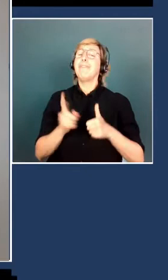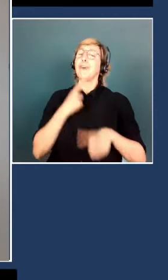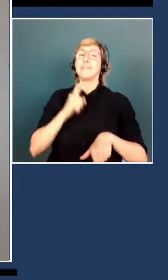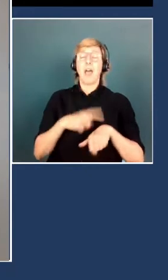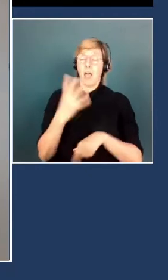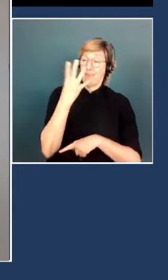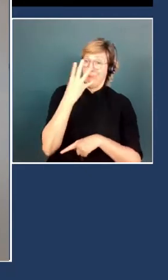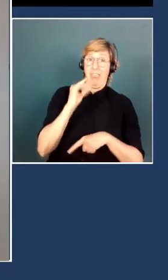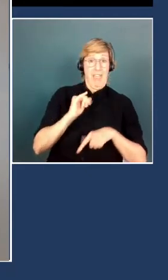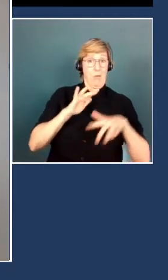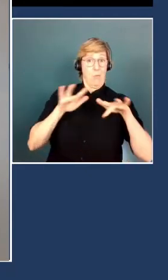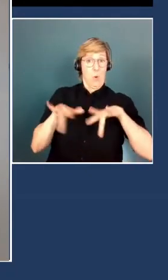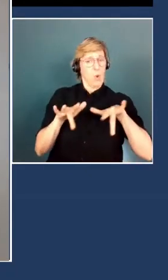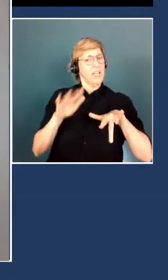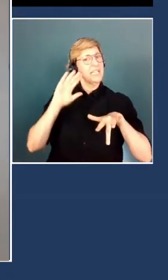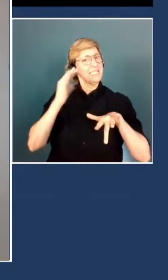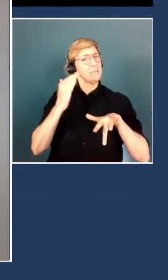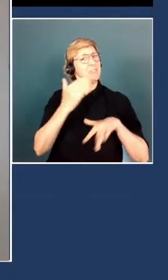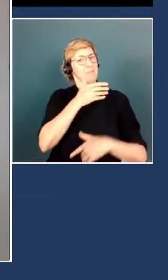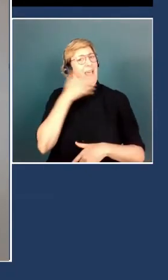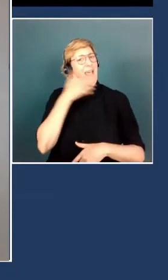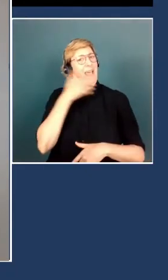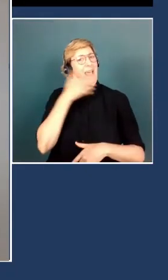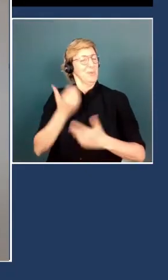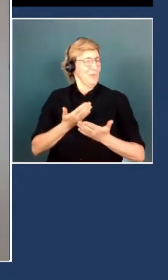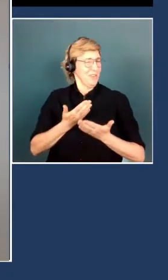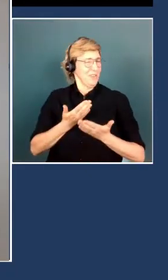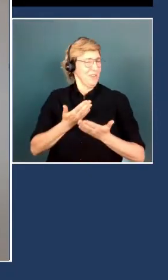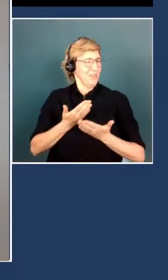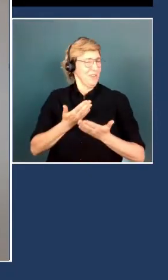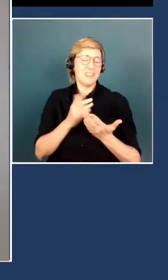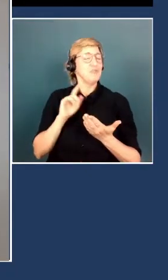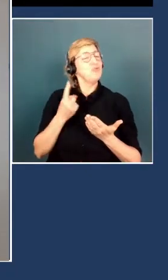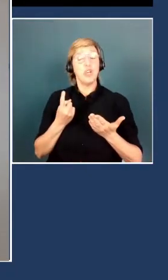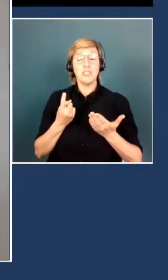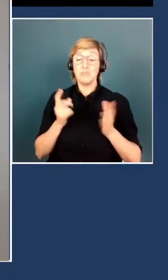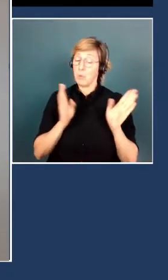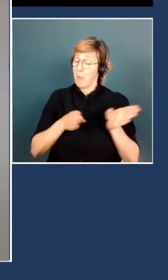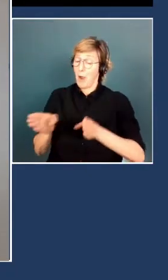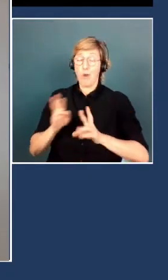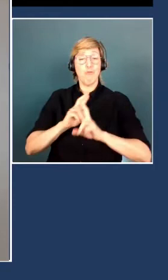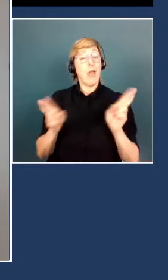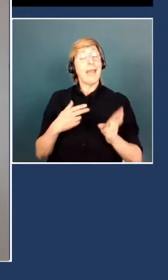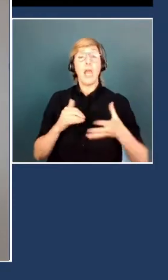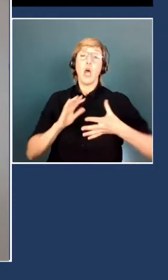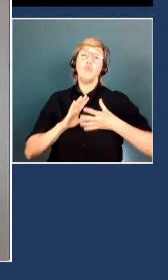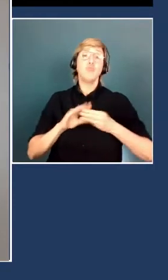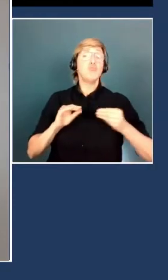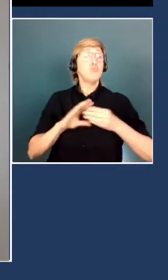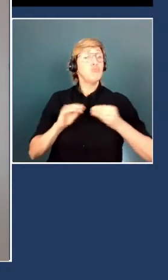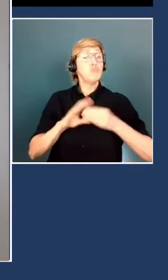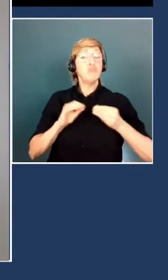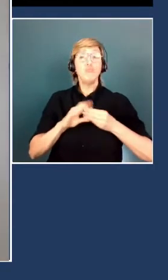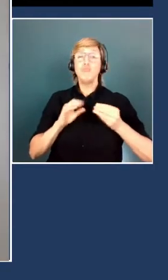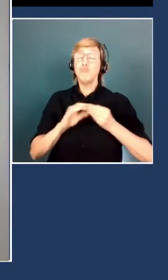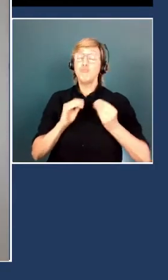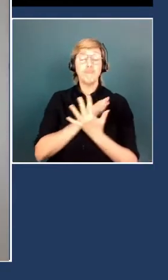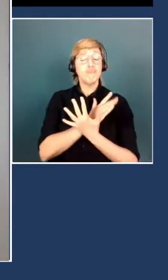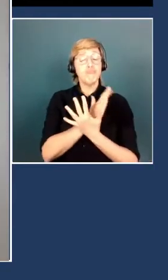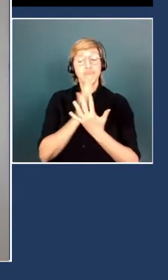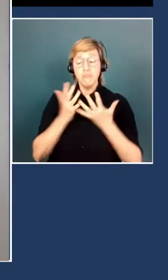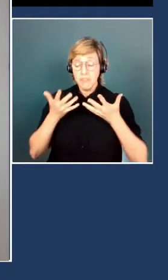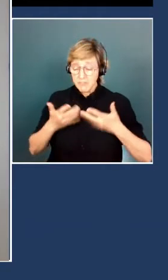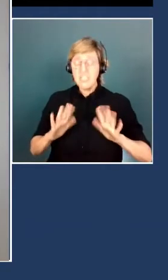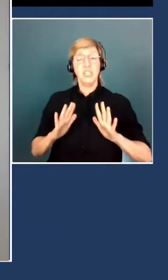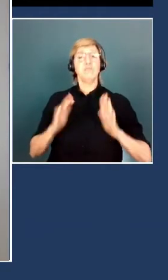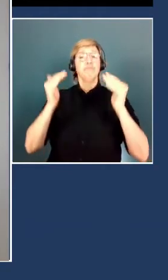the best. So always recommend just preparing and answering the question completely, and then you can move on to